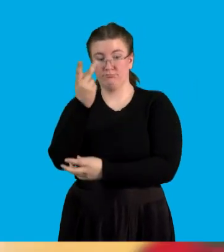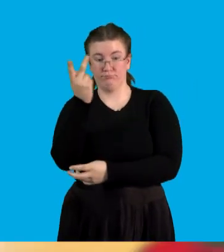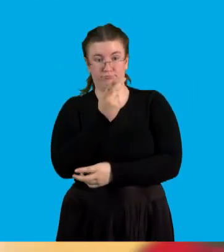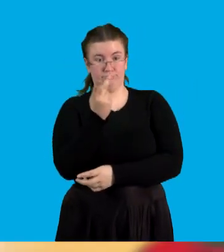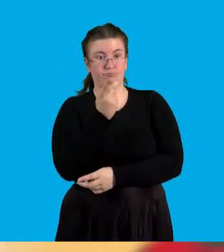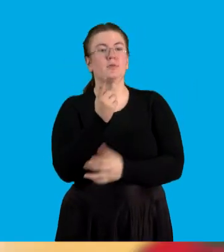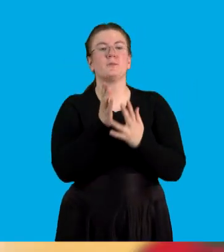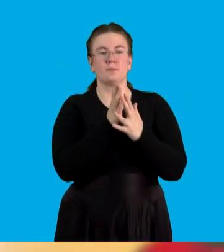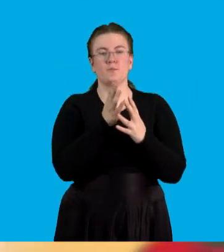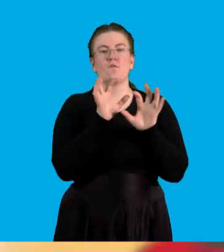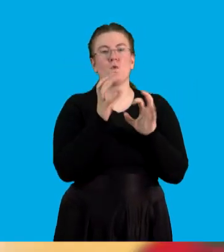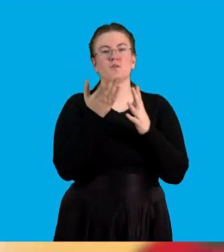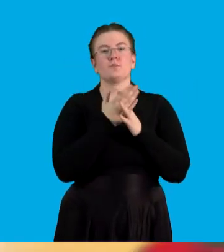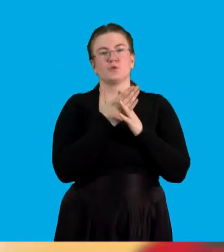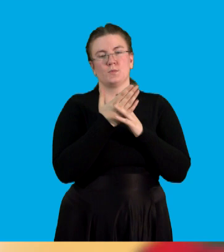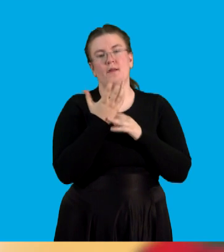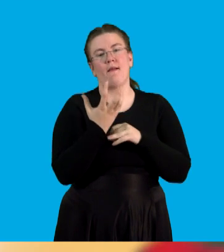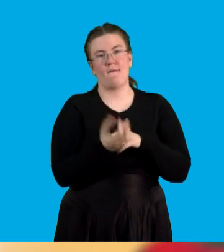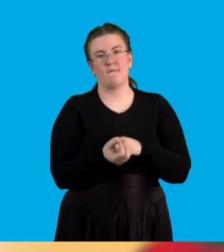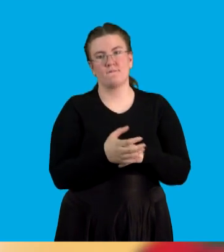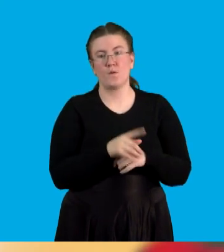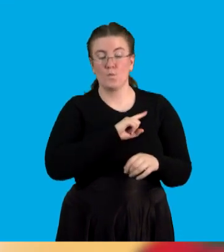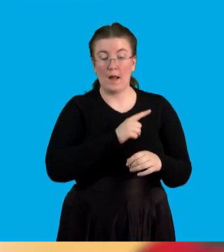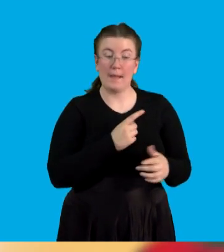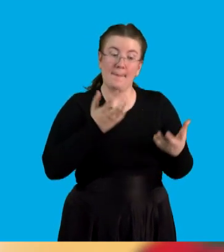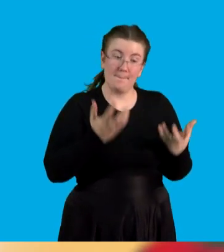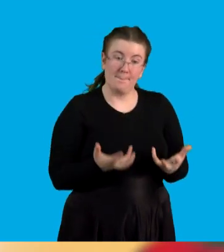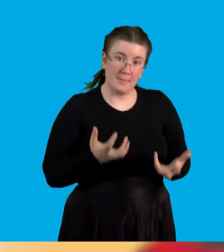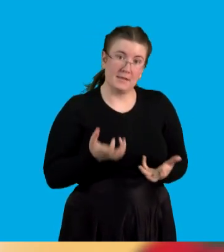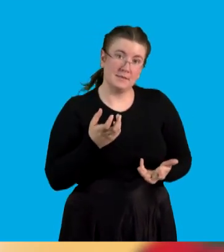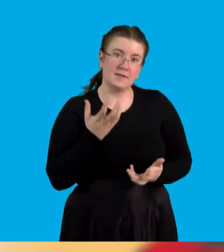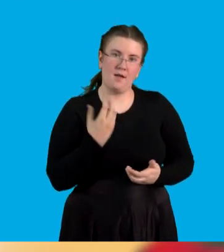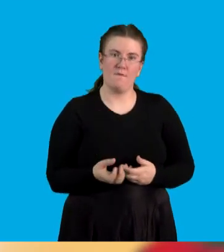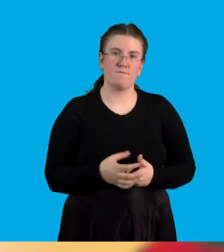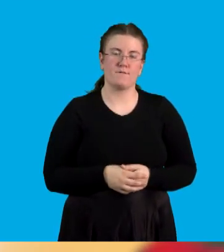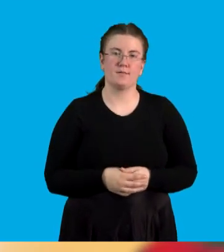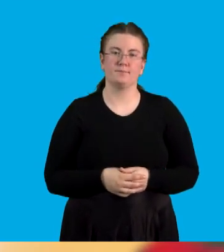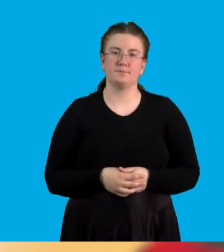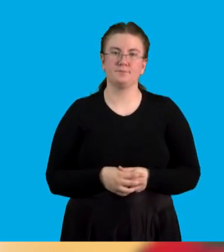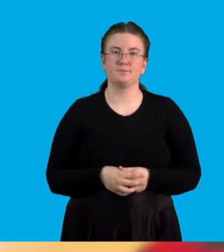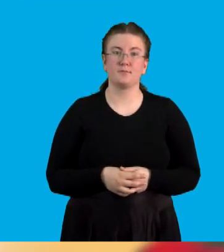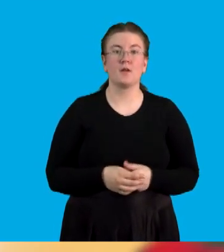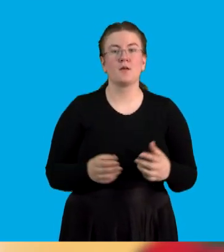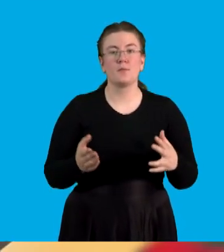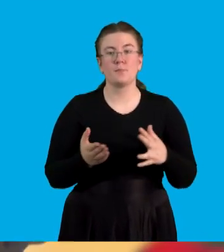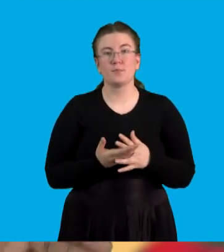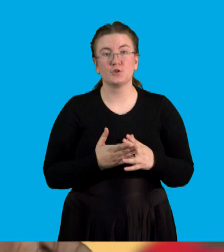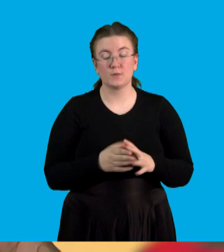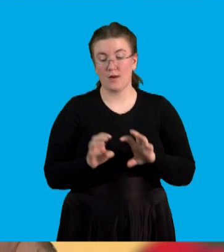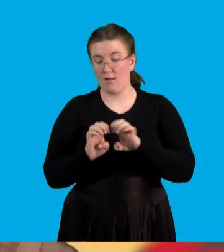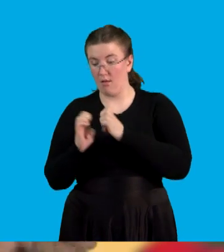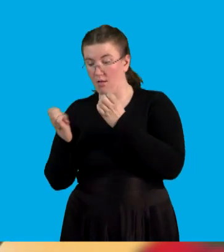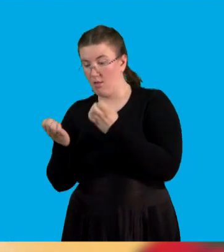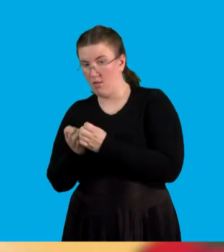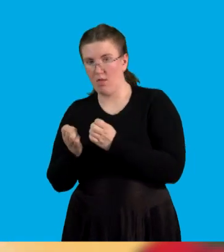will experience a force between themselves, and that force is only attractive, as we have said. So between planet